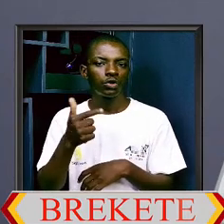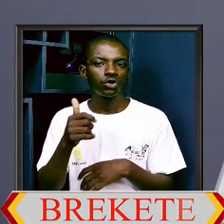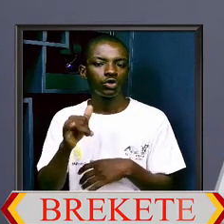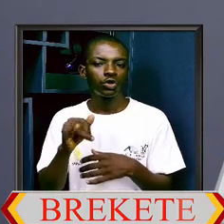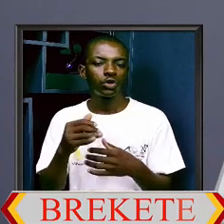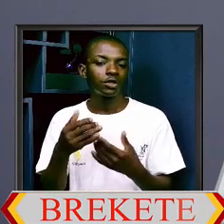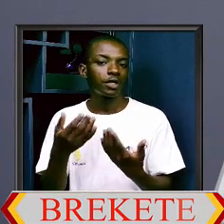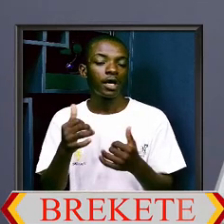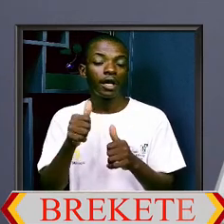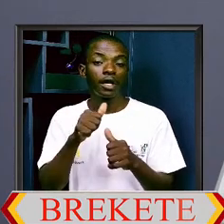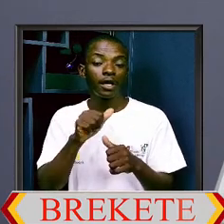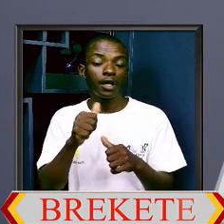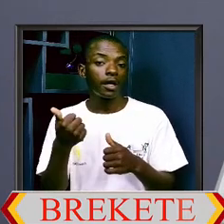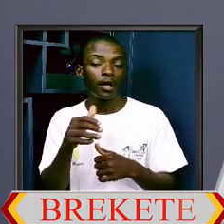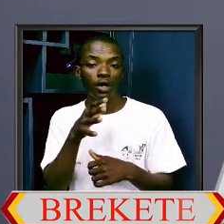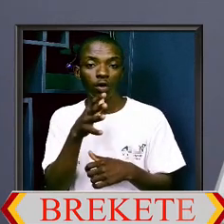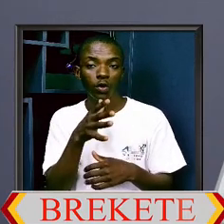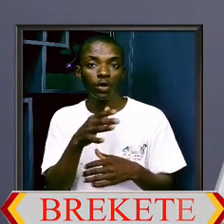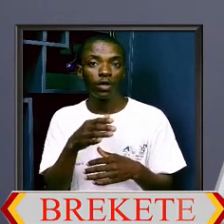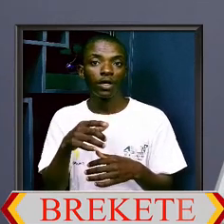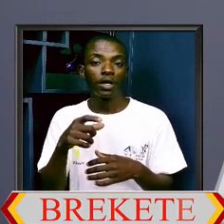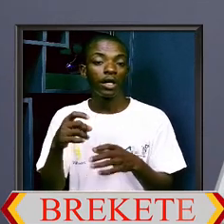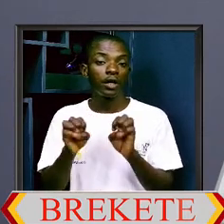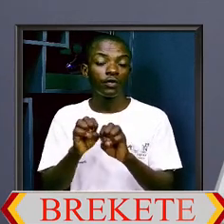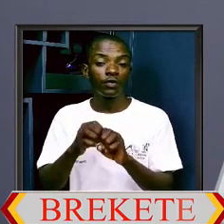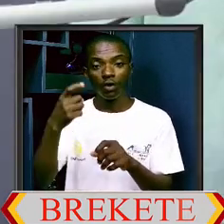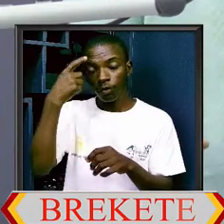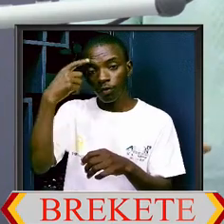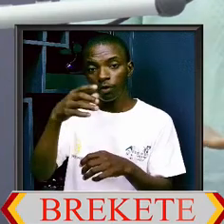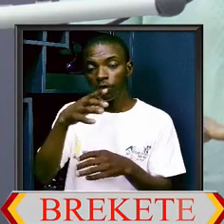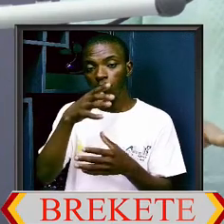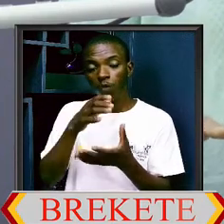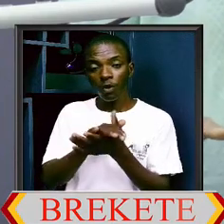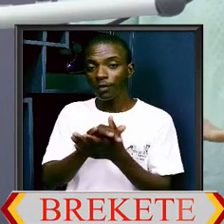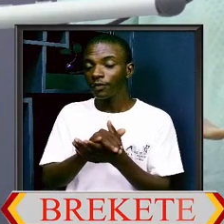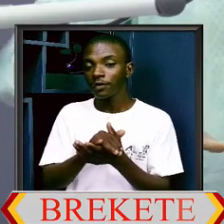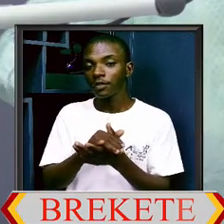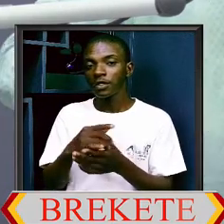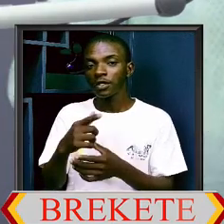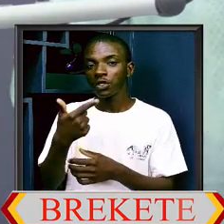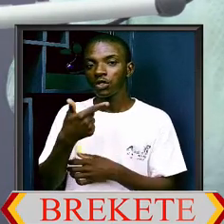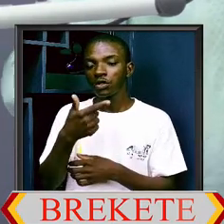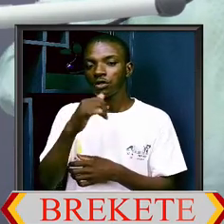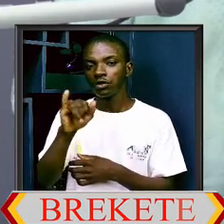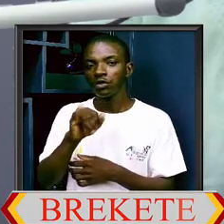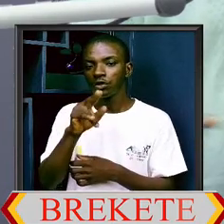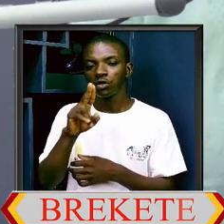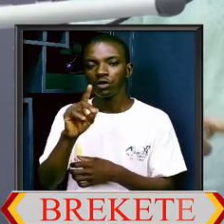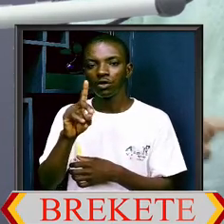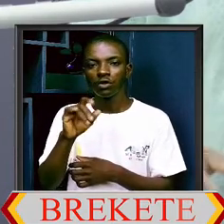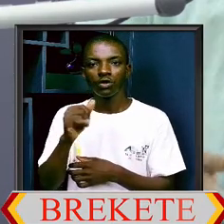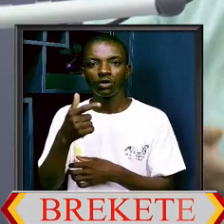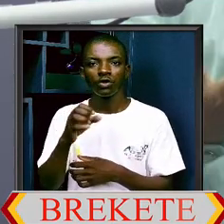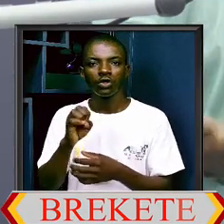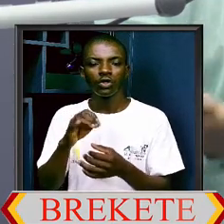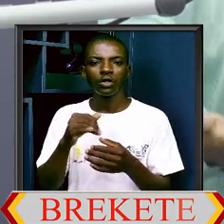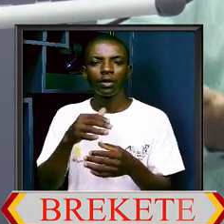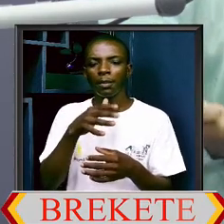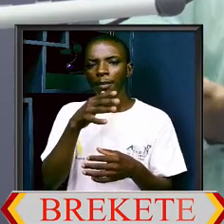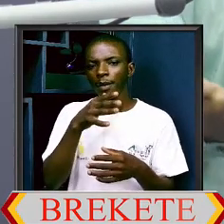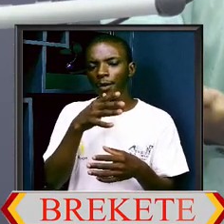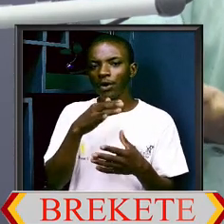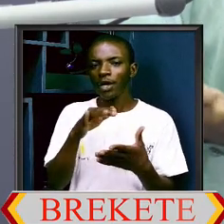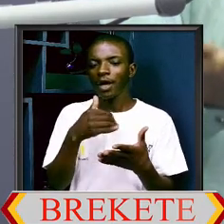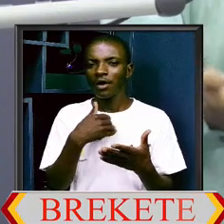rapper any woman even Governor wife judge be the highest rapper I remember my mother get one judge before